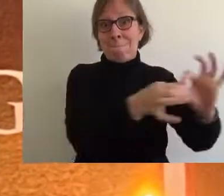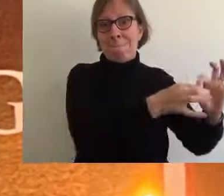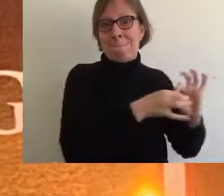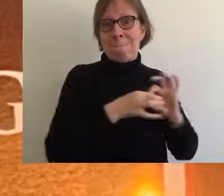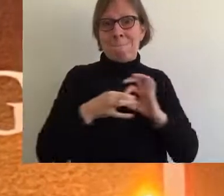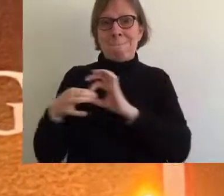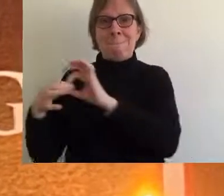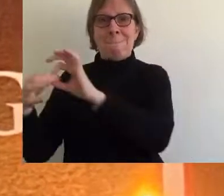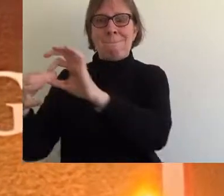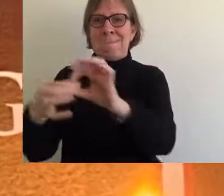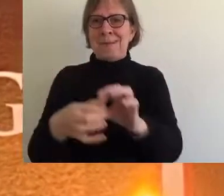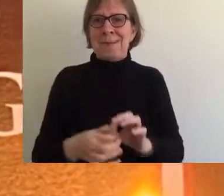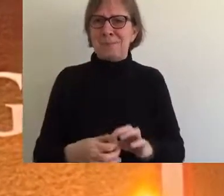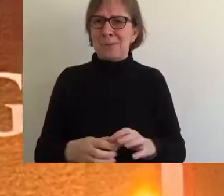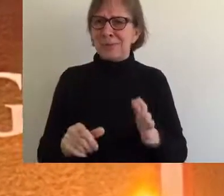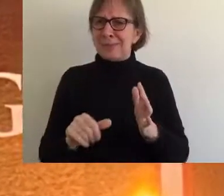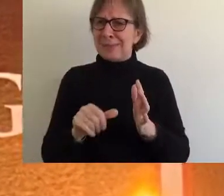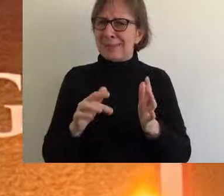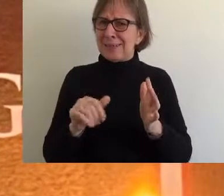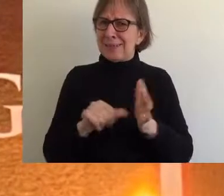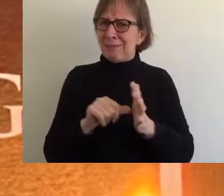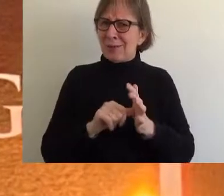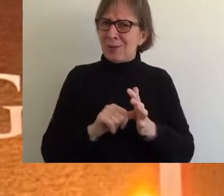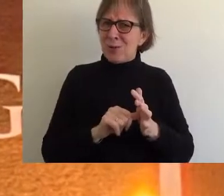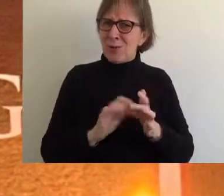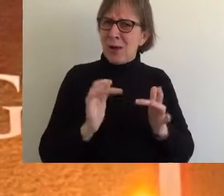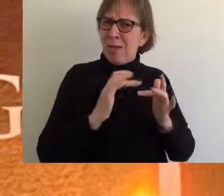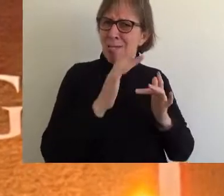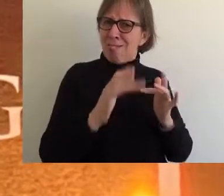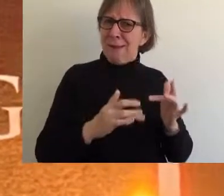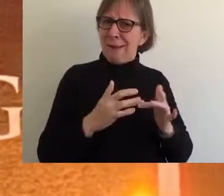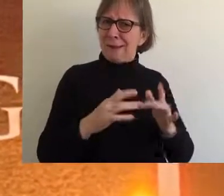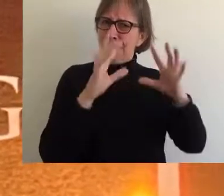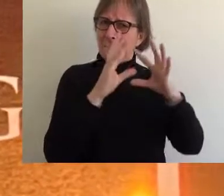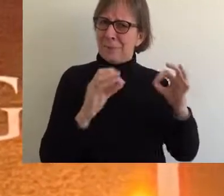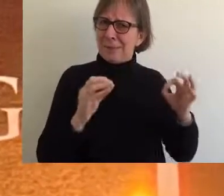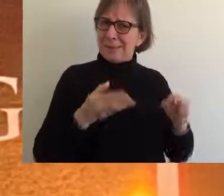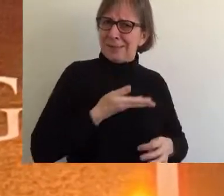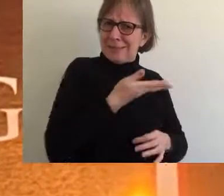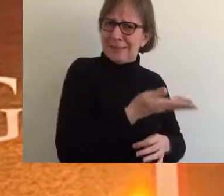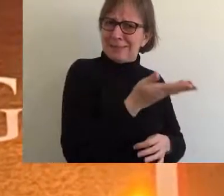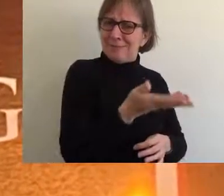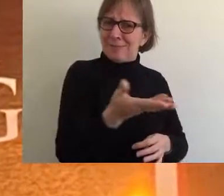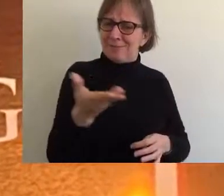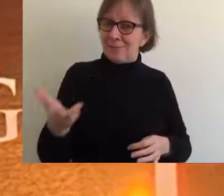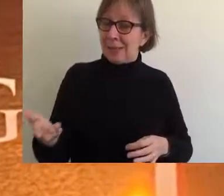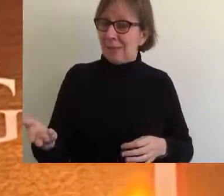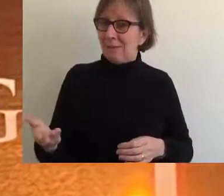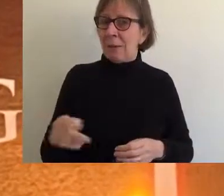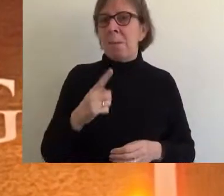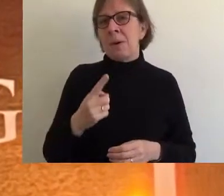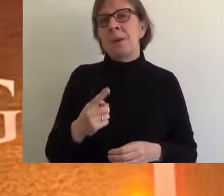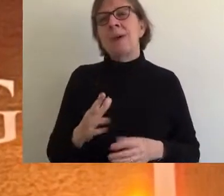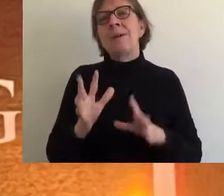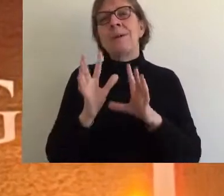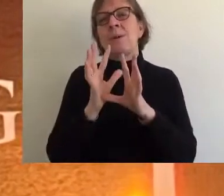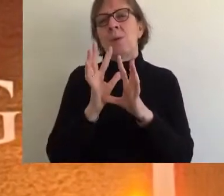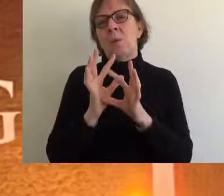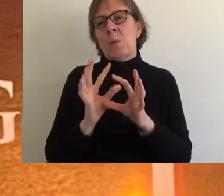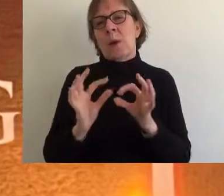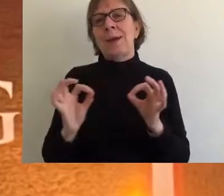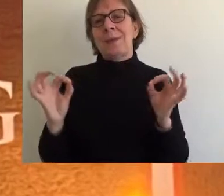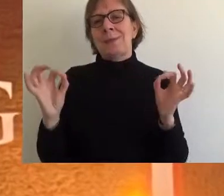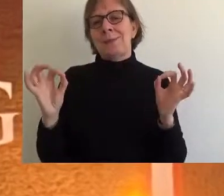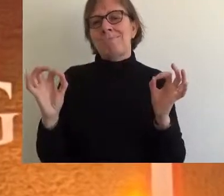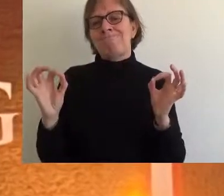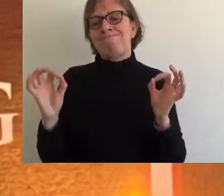Unusually, it is difficult to exchange the peace in a virtual environment. But let's be quiet for a moment and give thanks